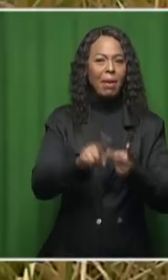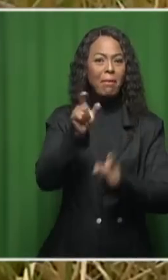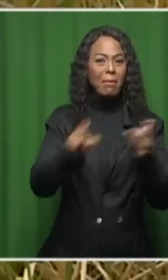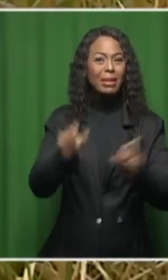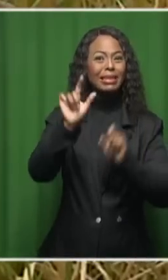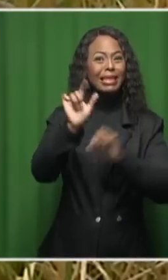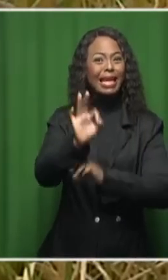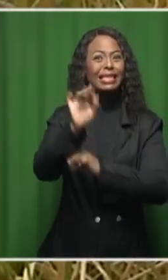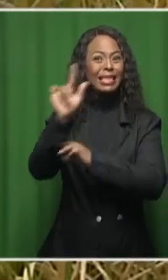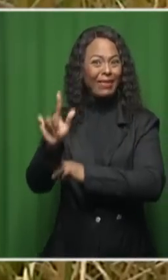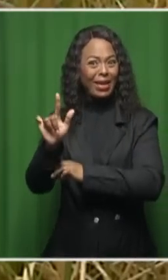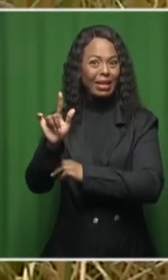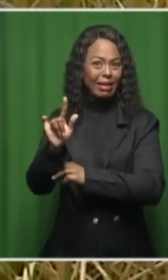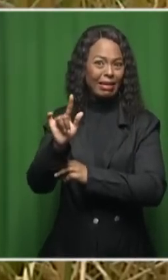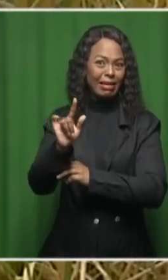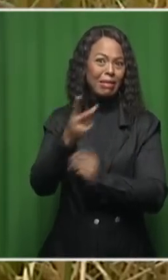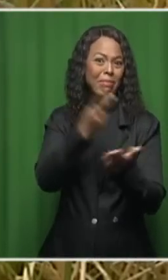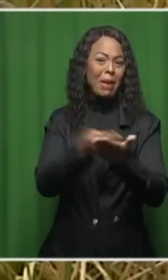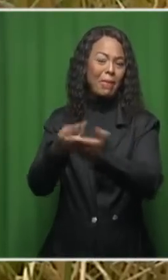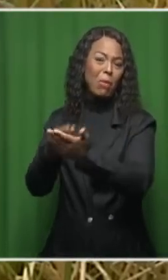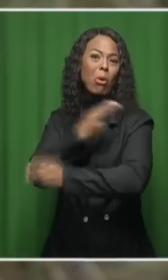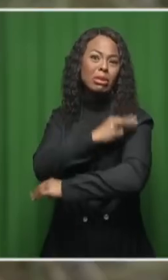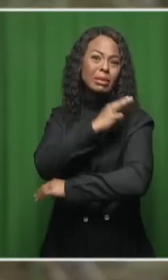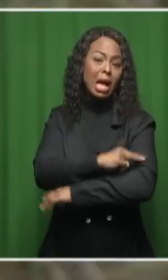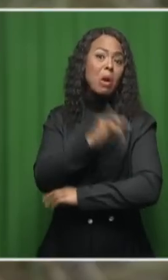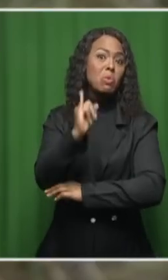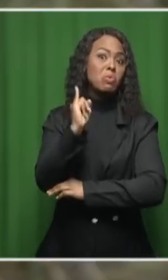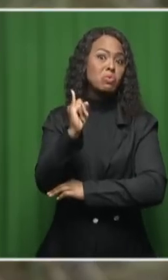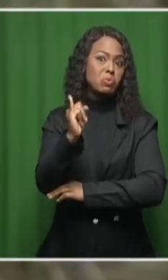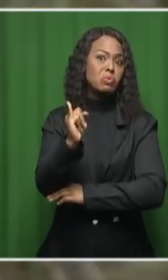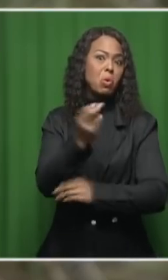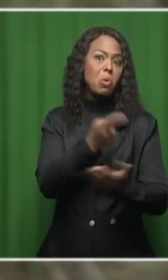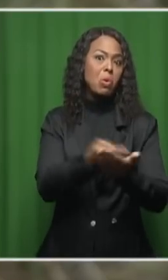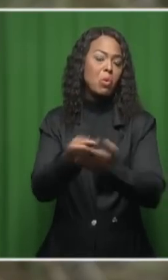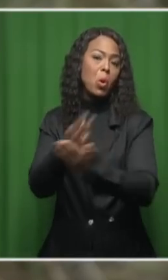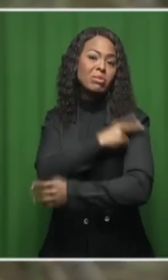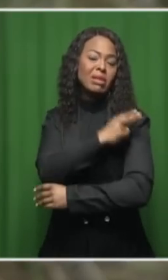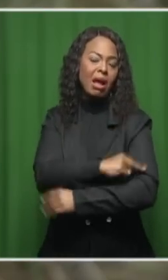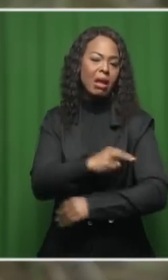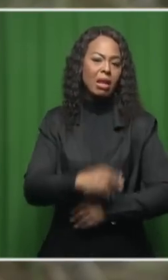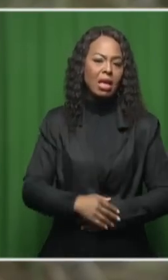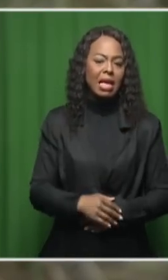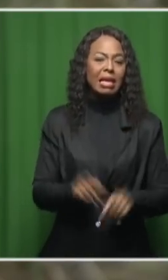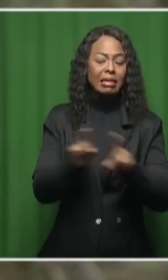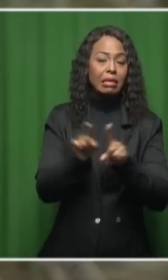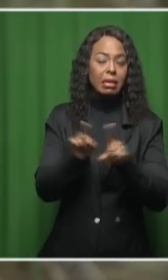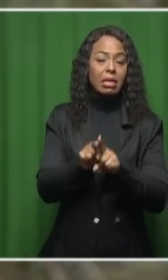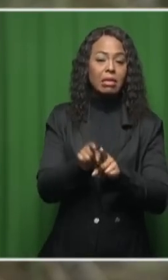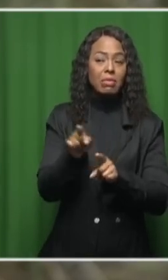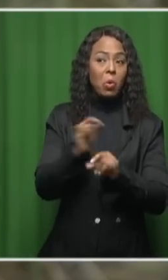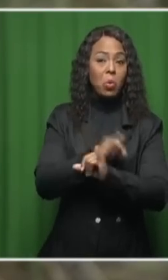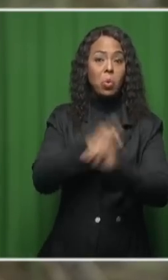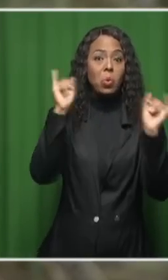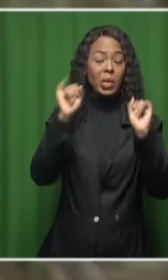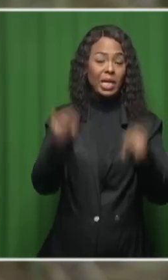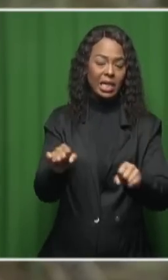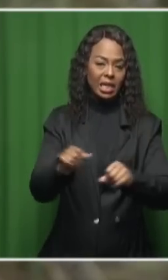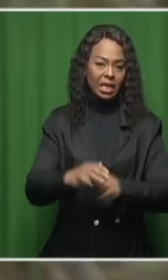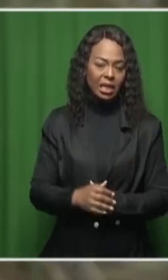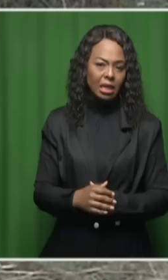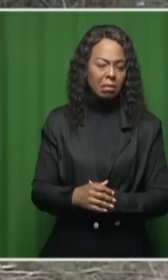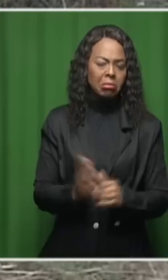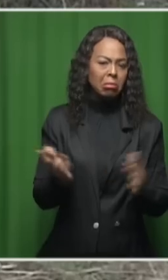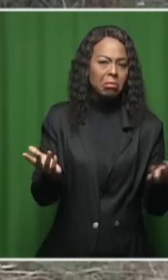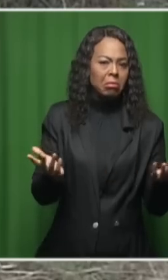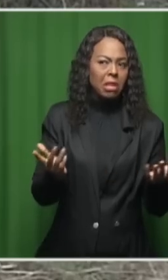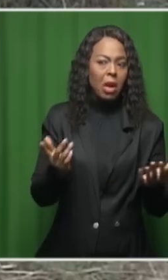So this is desperate with the state of the water. Indeed, and now there's talk about a cholera outbreak. And I think